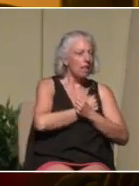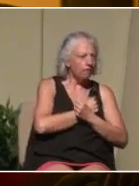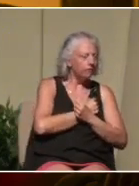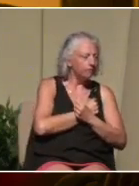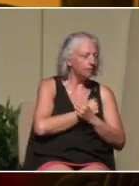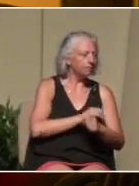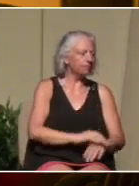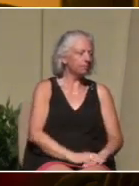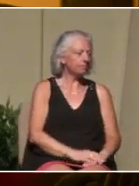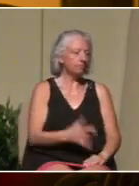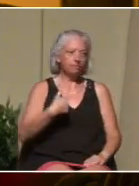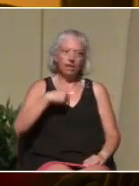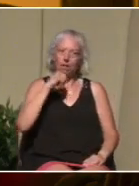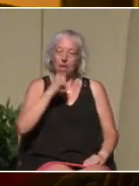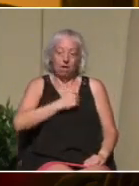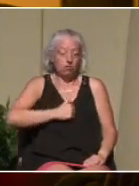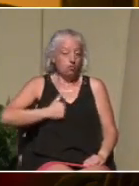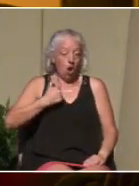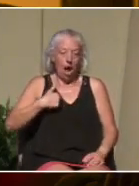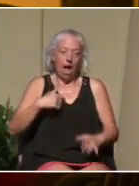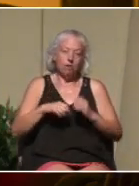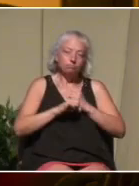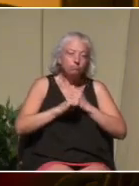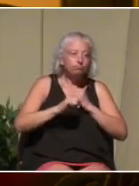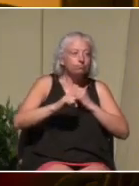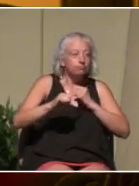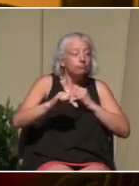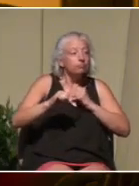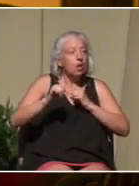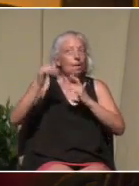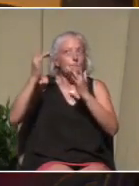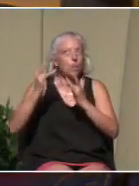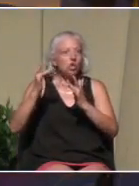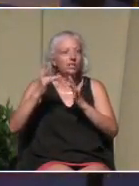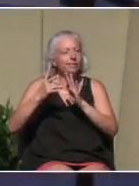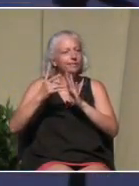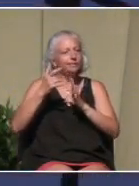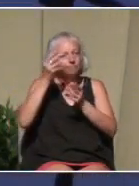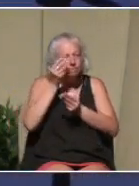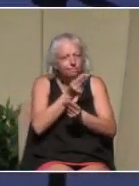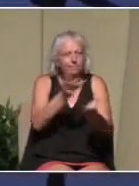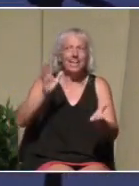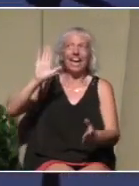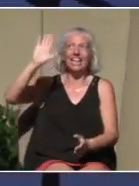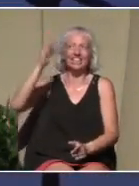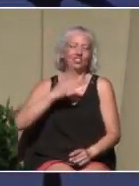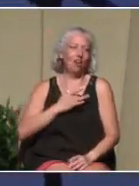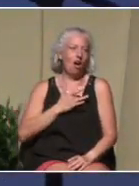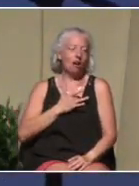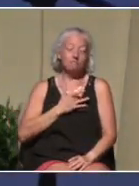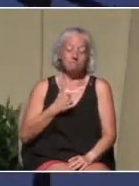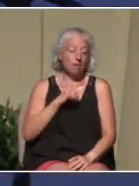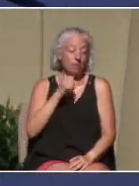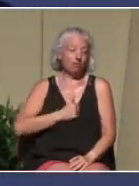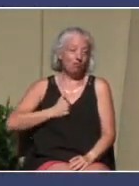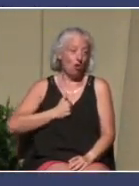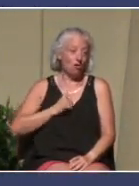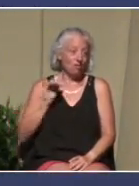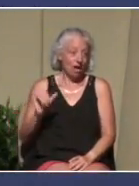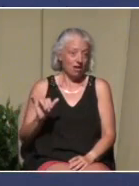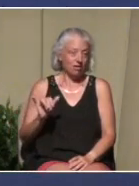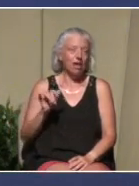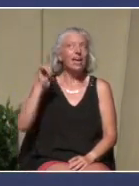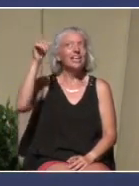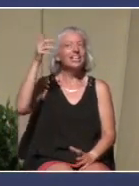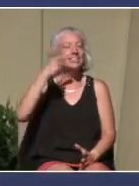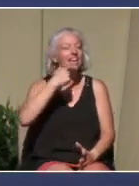And I don't regret that I've spent this whole time trying to convey the heart of God because God says, I just want you to be filled with my